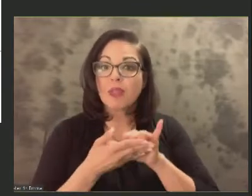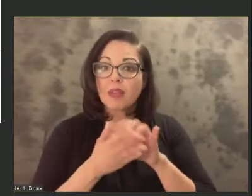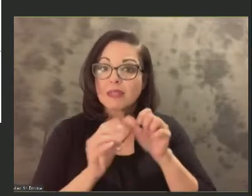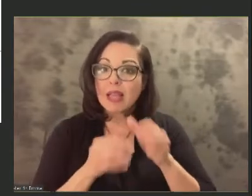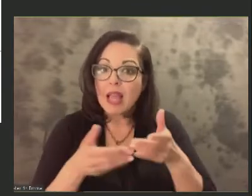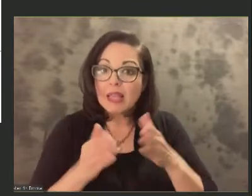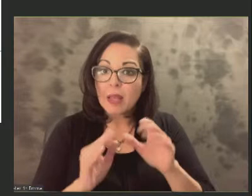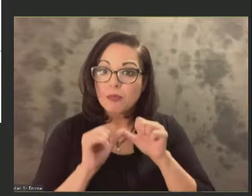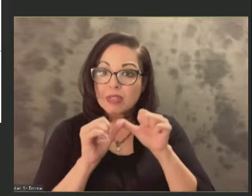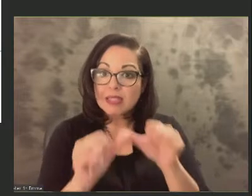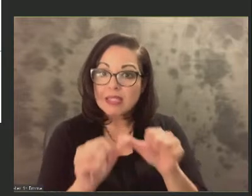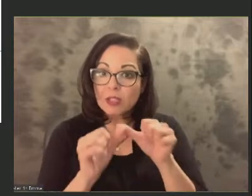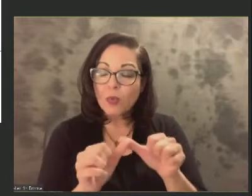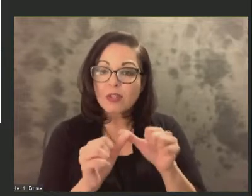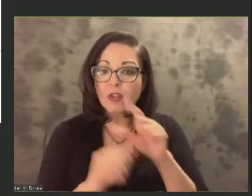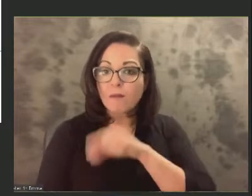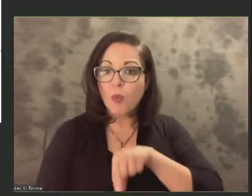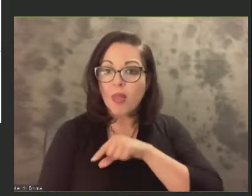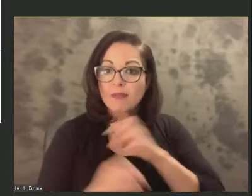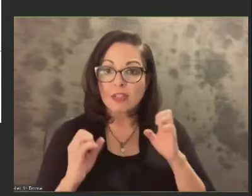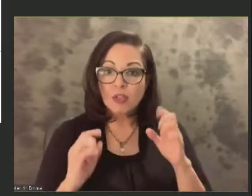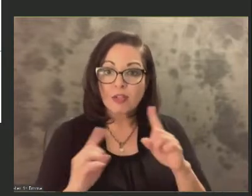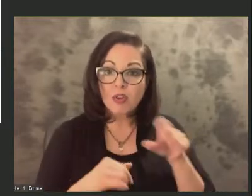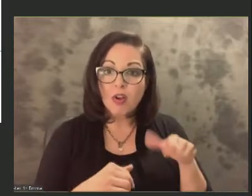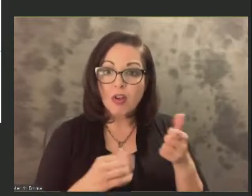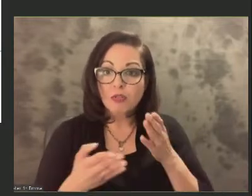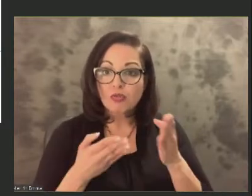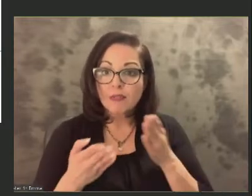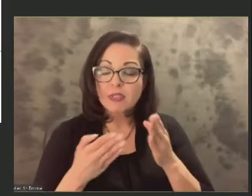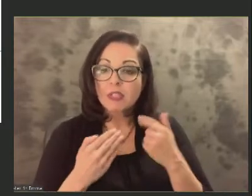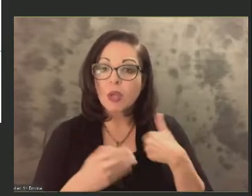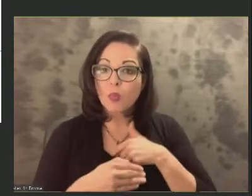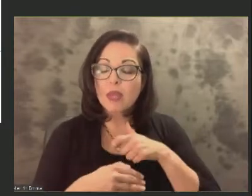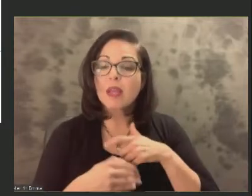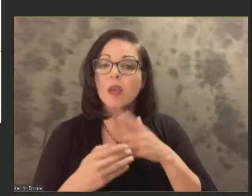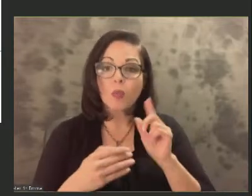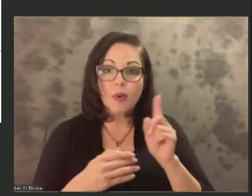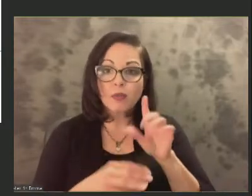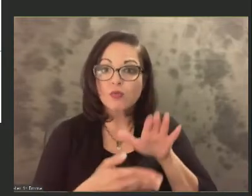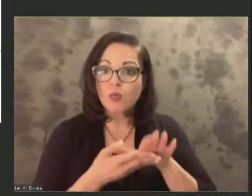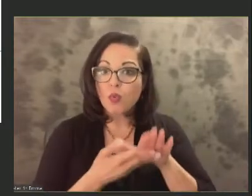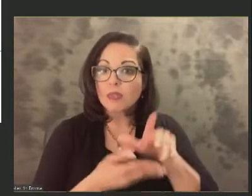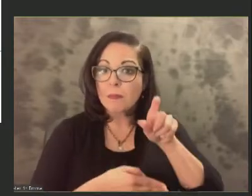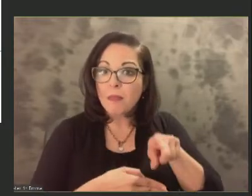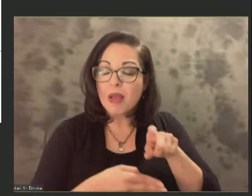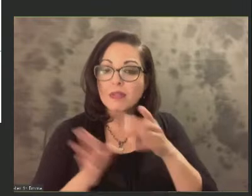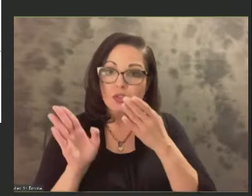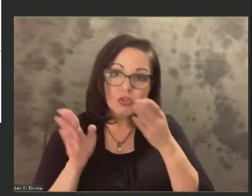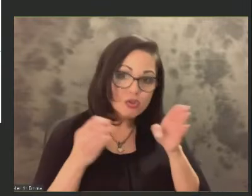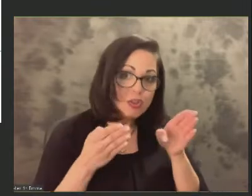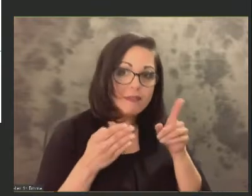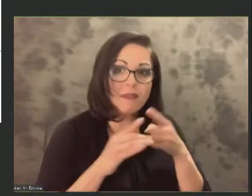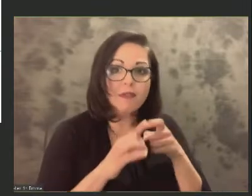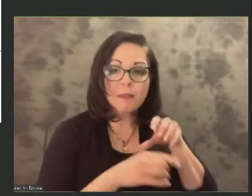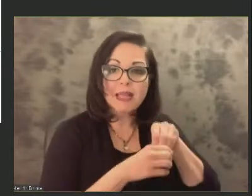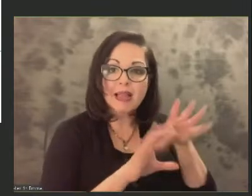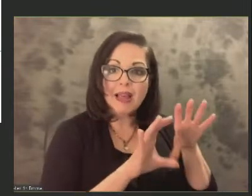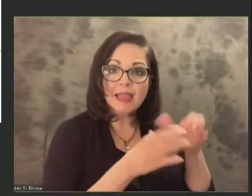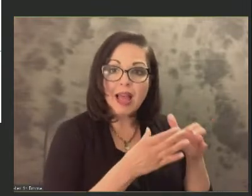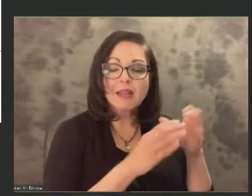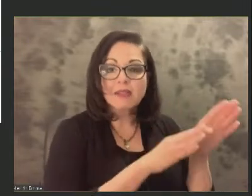quality education and other services where schools must shift between in-class and